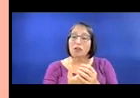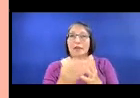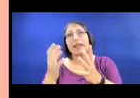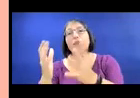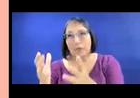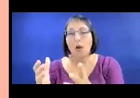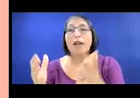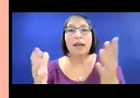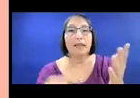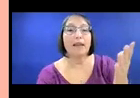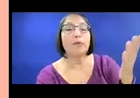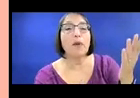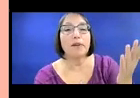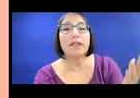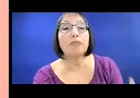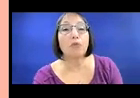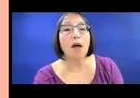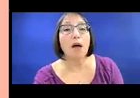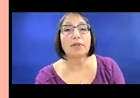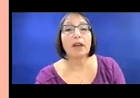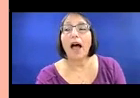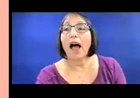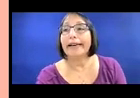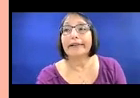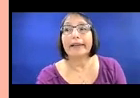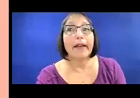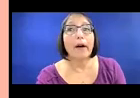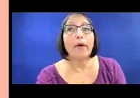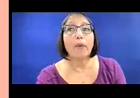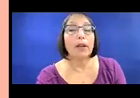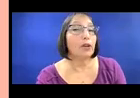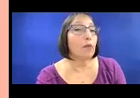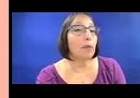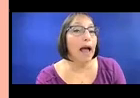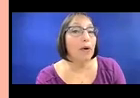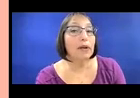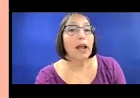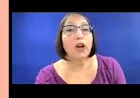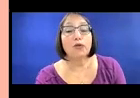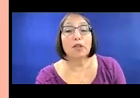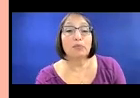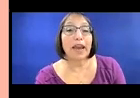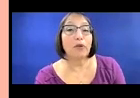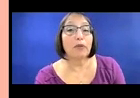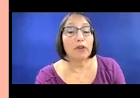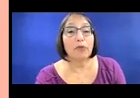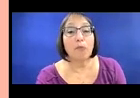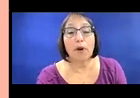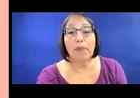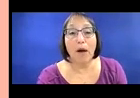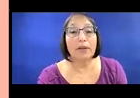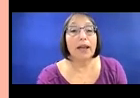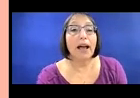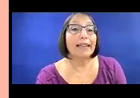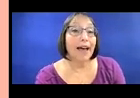such, and they can respond, and they can respond to these prompts. I need to let you know, I want to learn more about, could you explain or review more